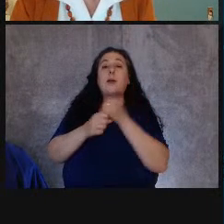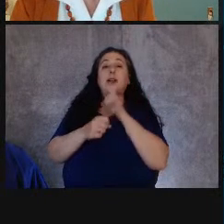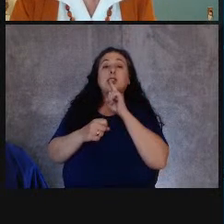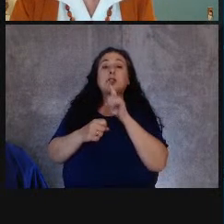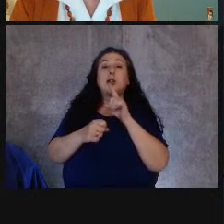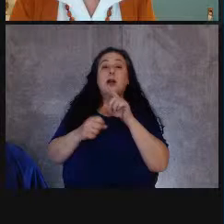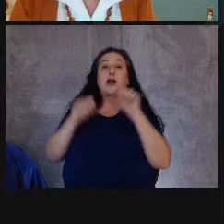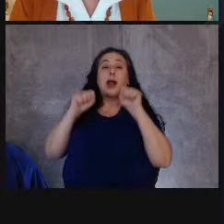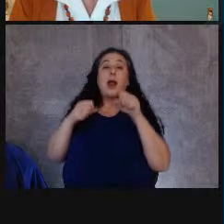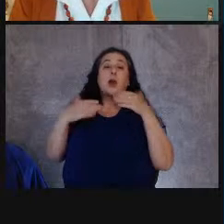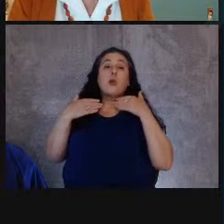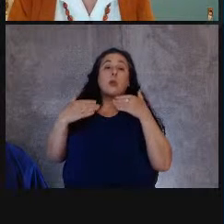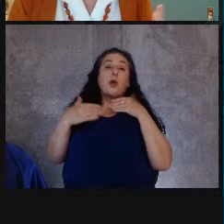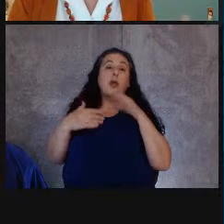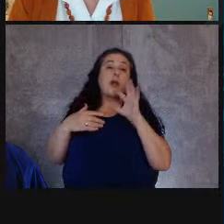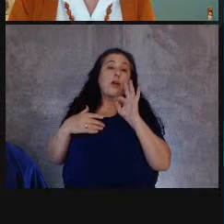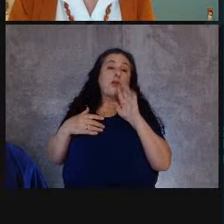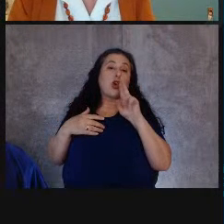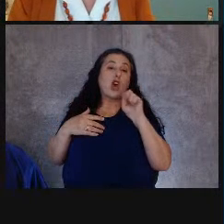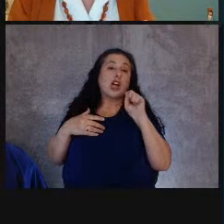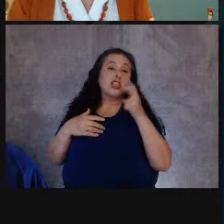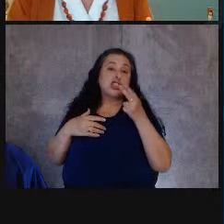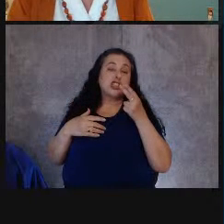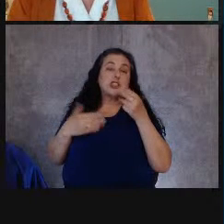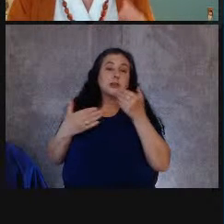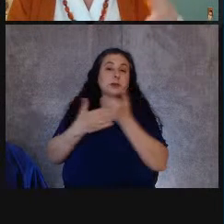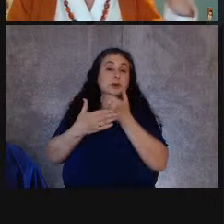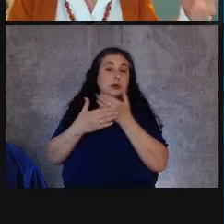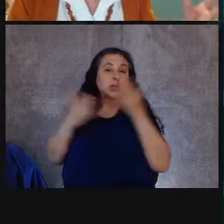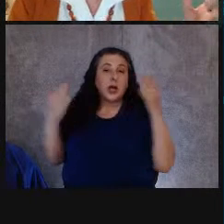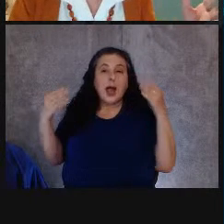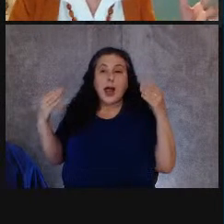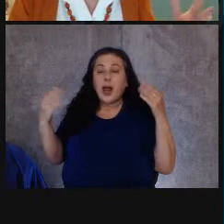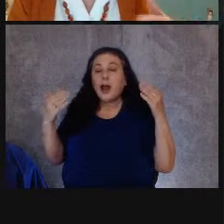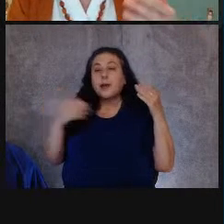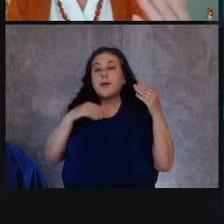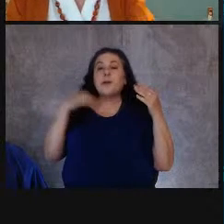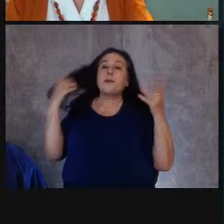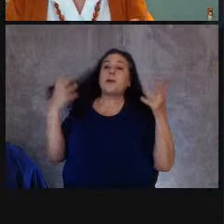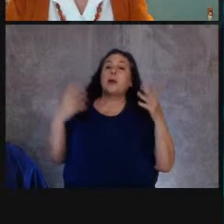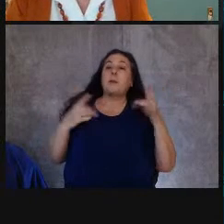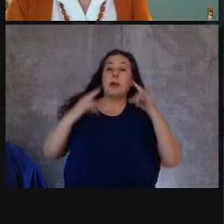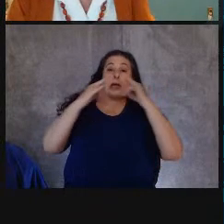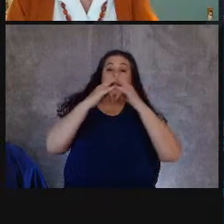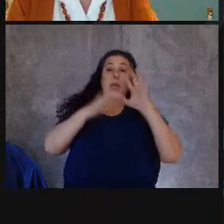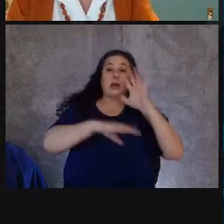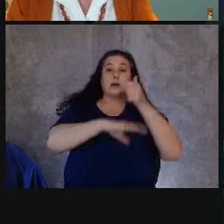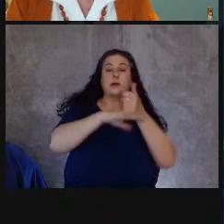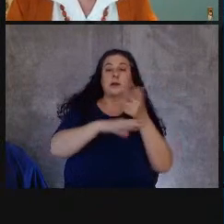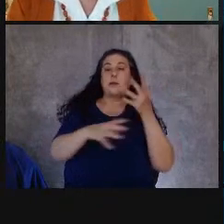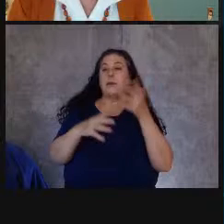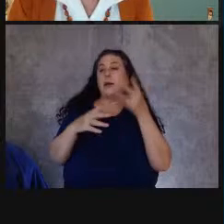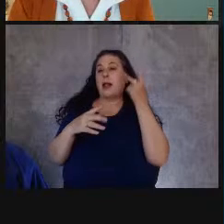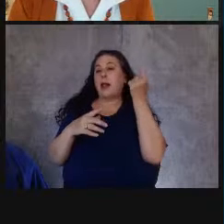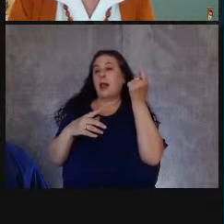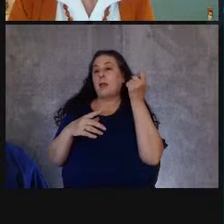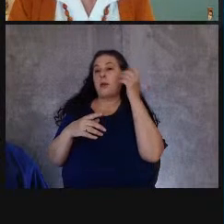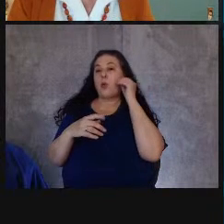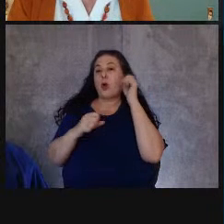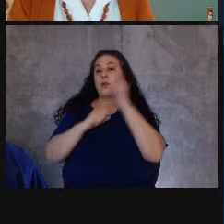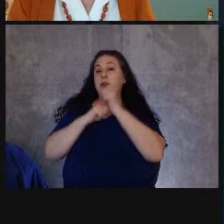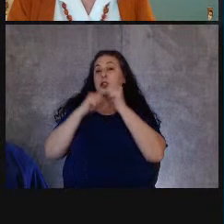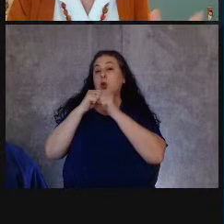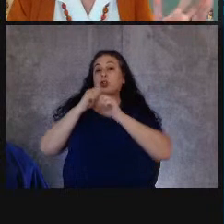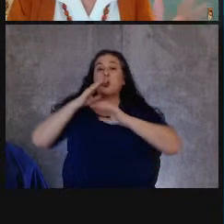breathe fresh air. And so there would be these kind of either set up in a tent. This looks like it's a little bit more of a structured